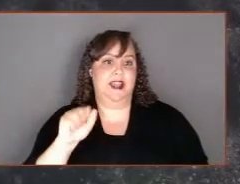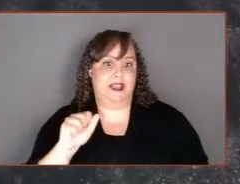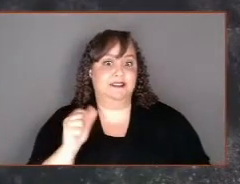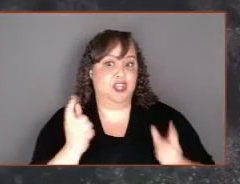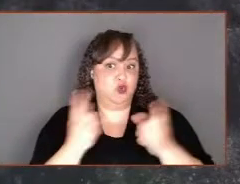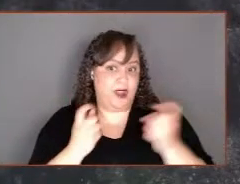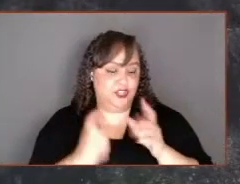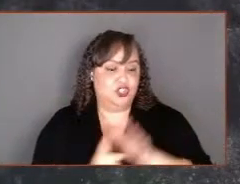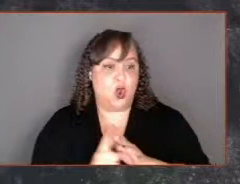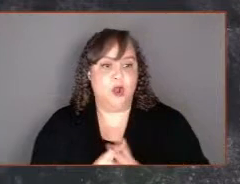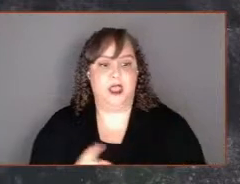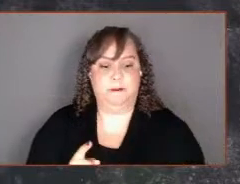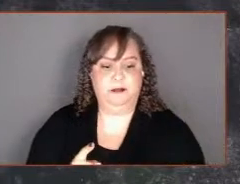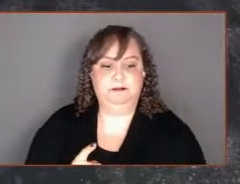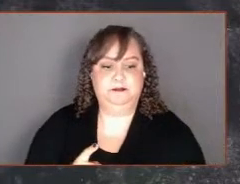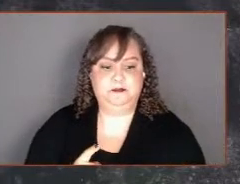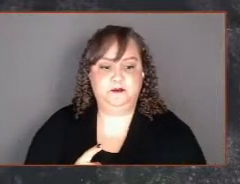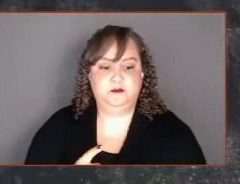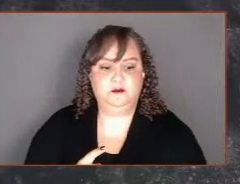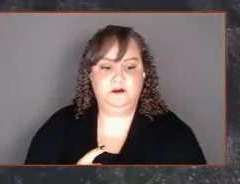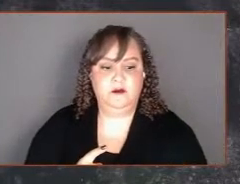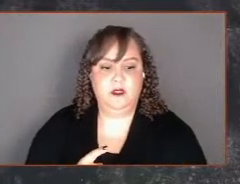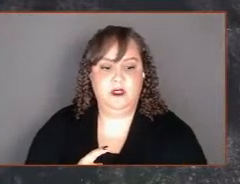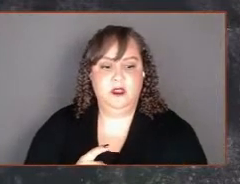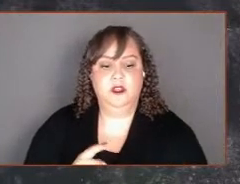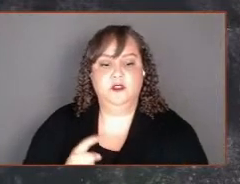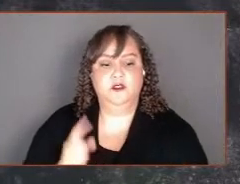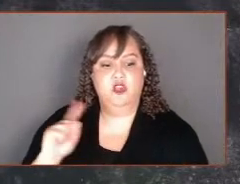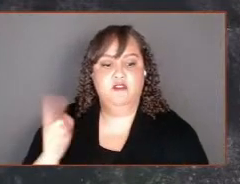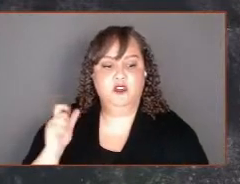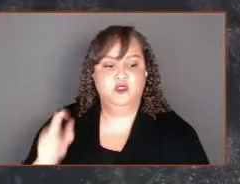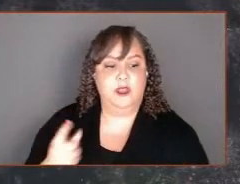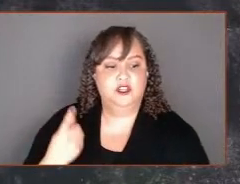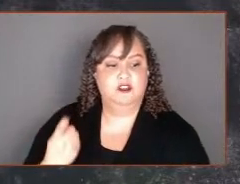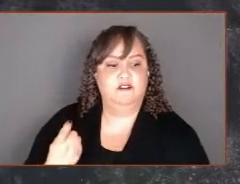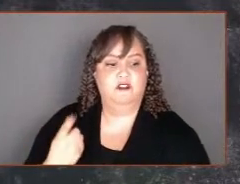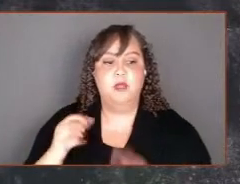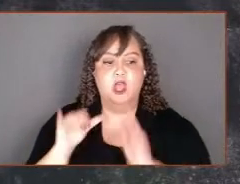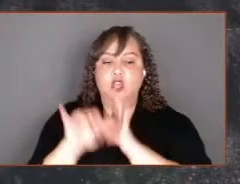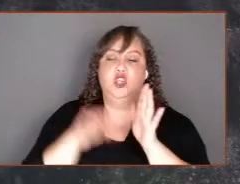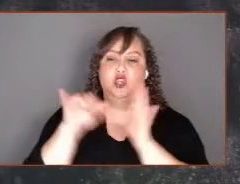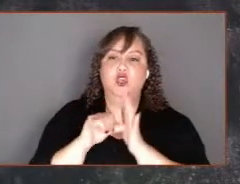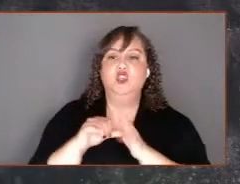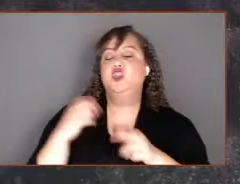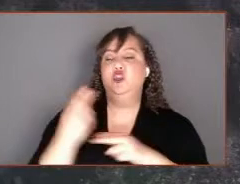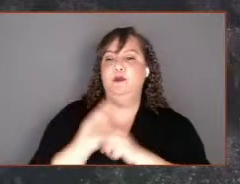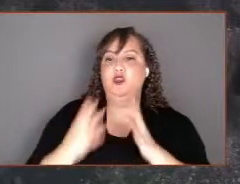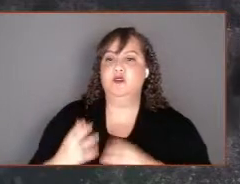from a YouTube user, and they're asking, what are a few things that might differ in experimenting on